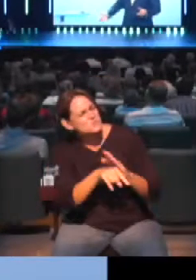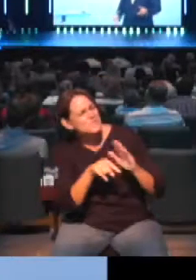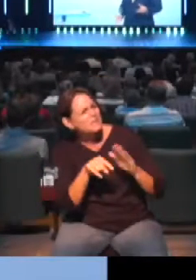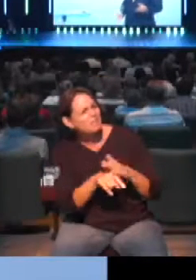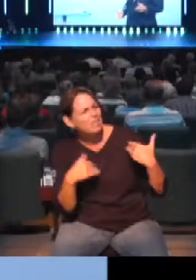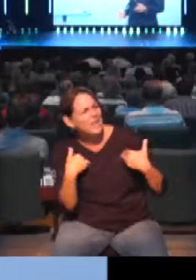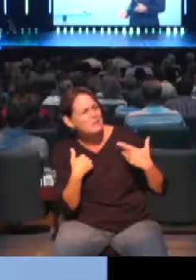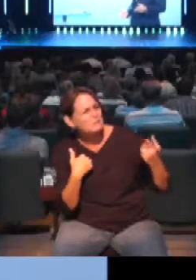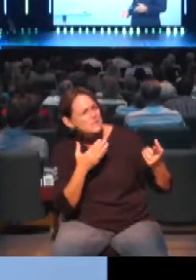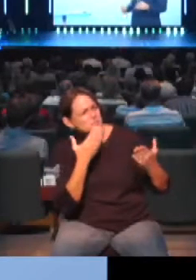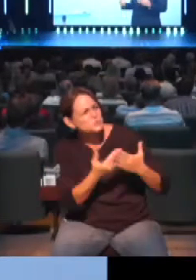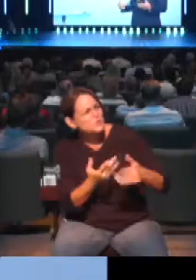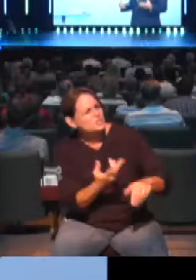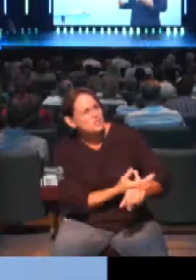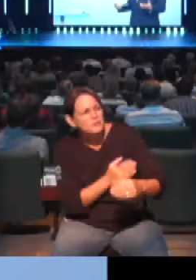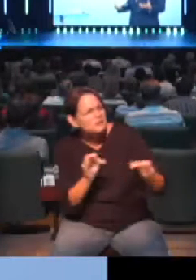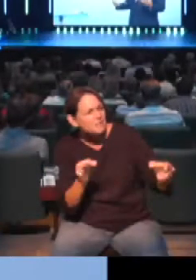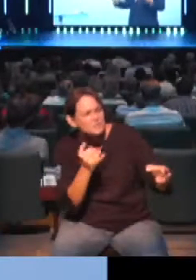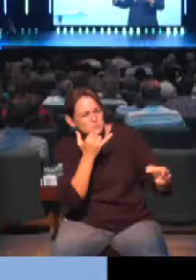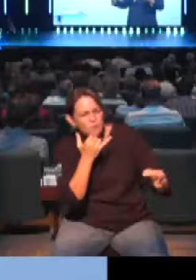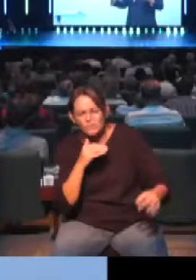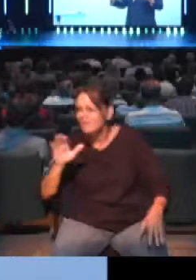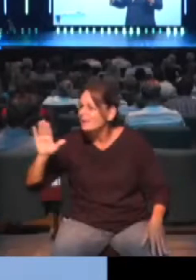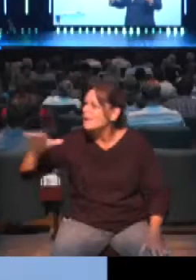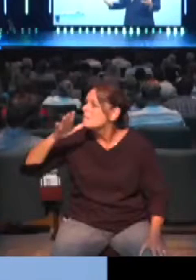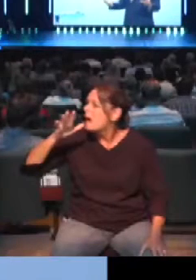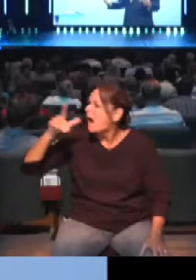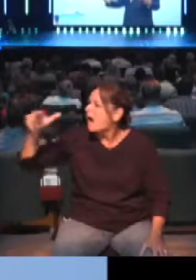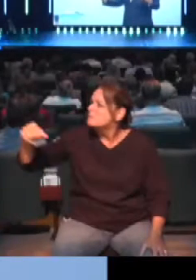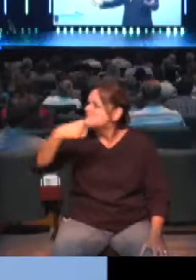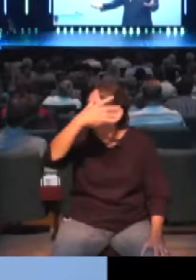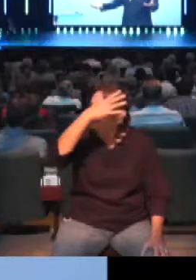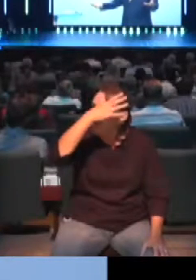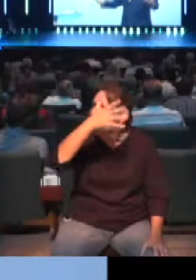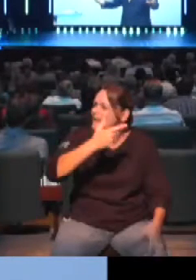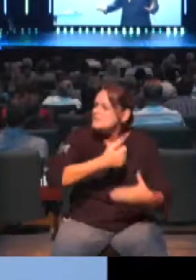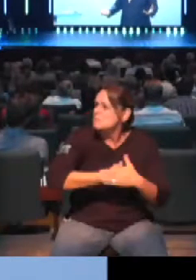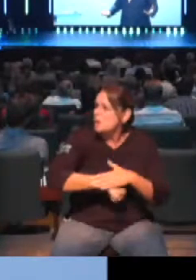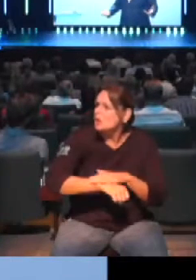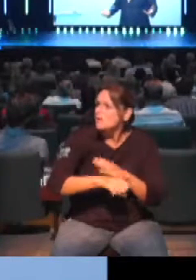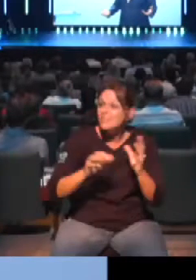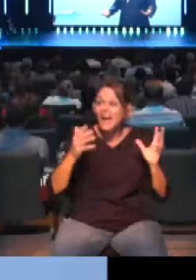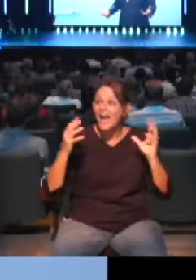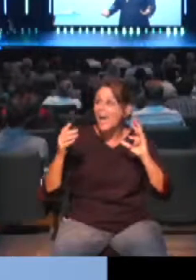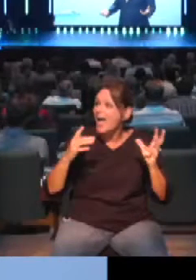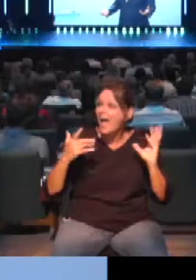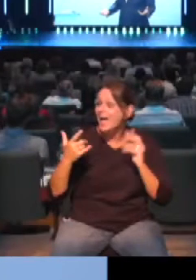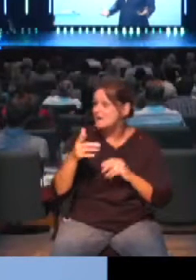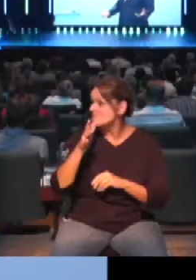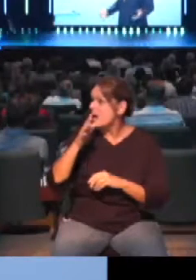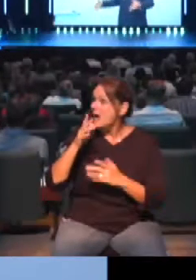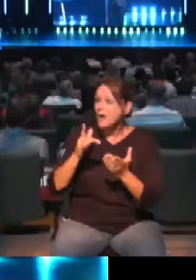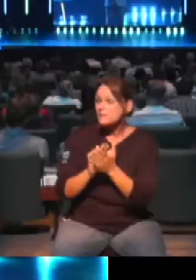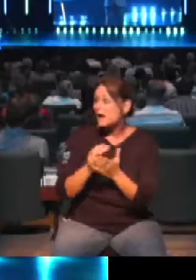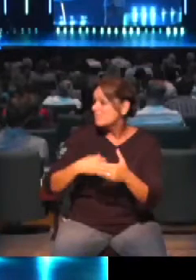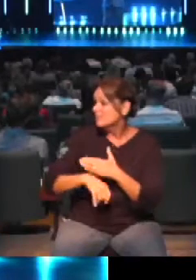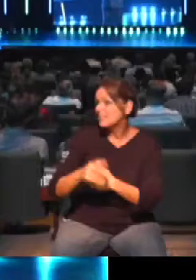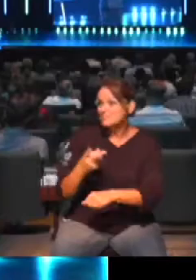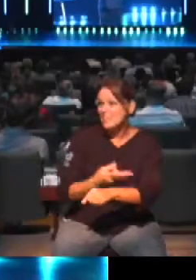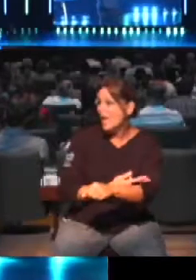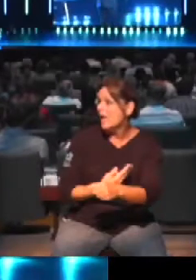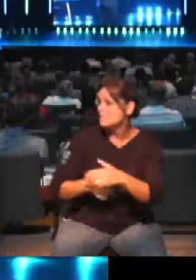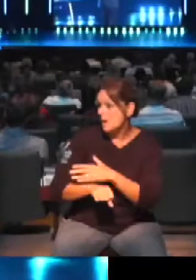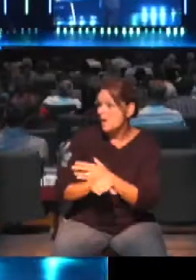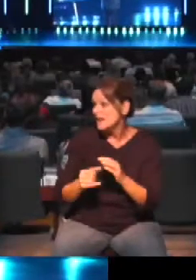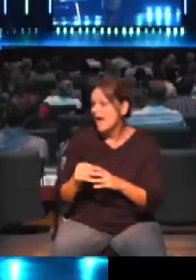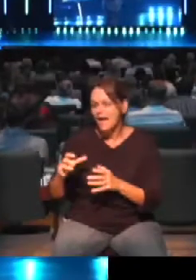comes running into the kitchen. He says, Mom, Dad, the sheep is having a lamb. It's her firstborn. And so they all get up and they